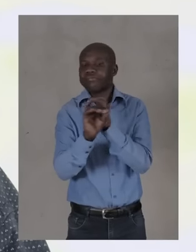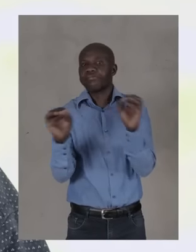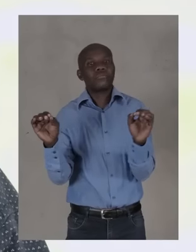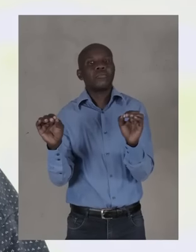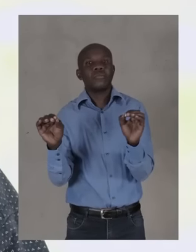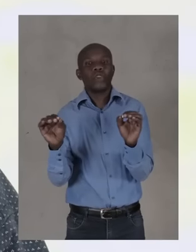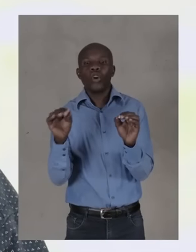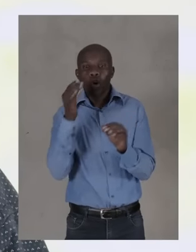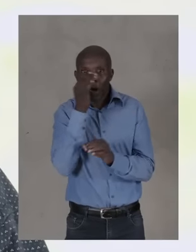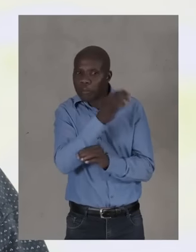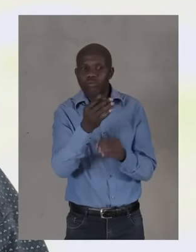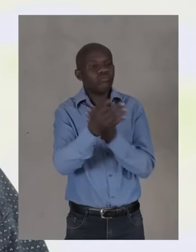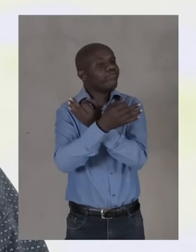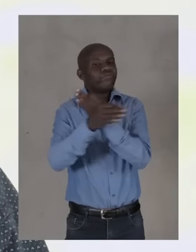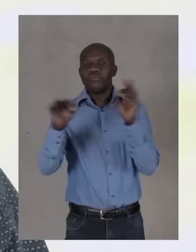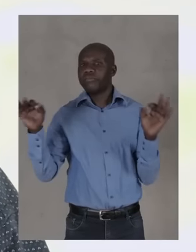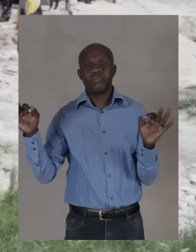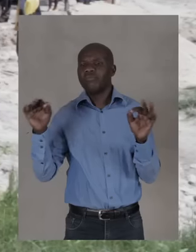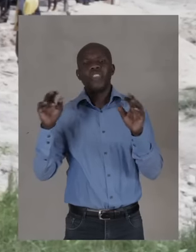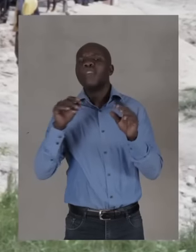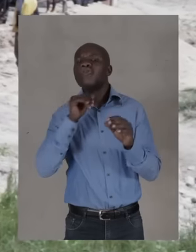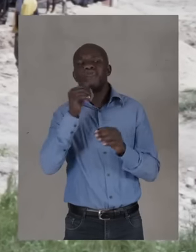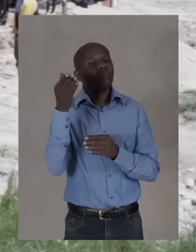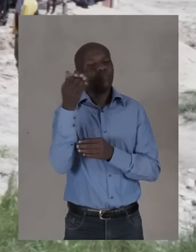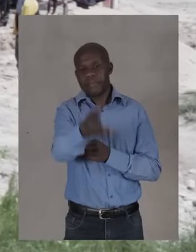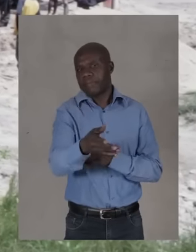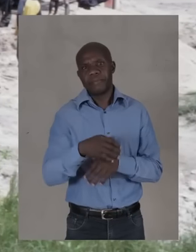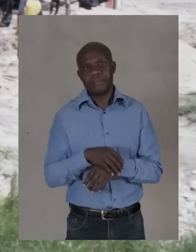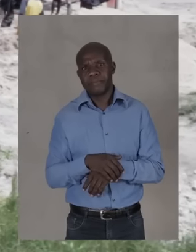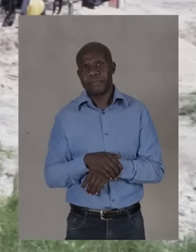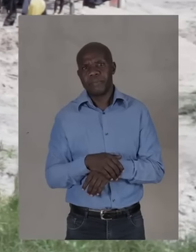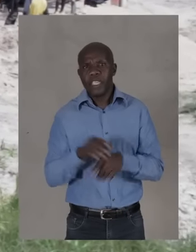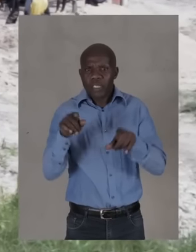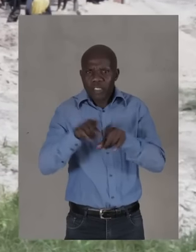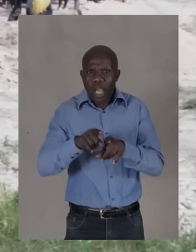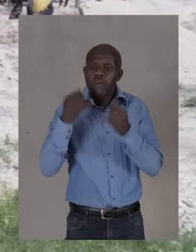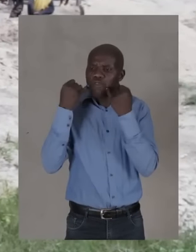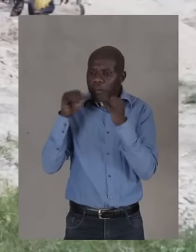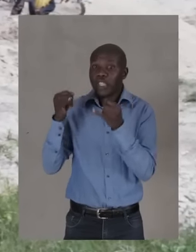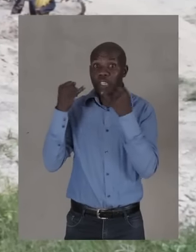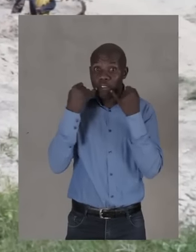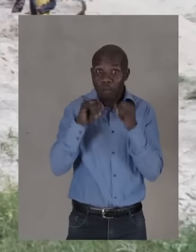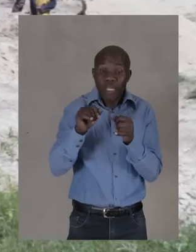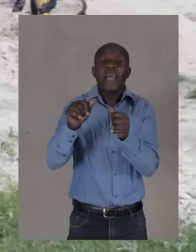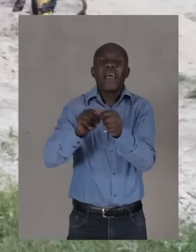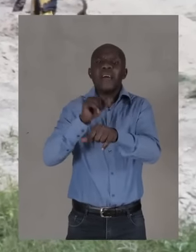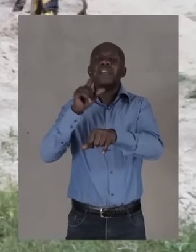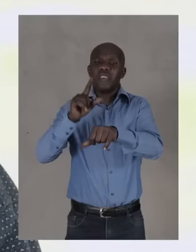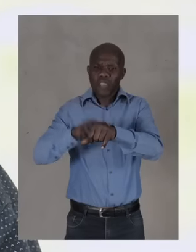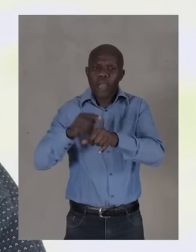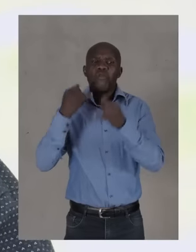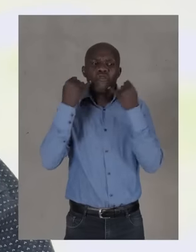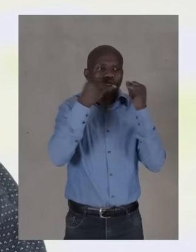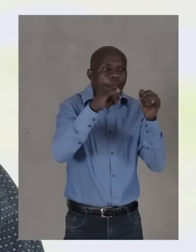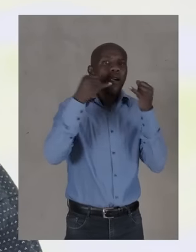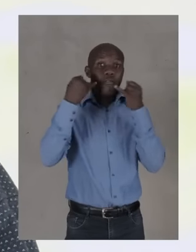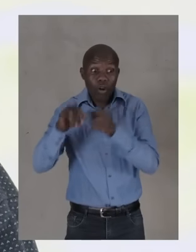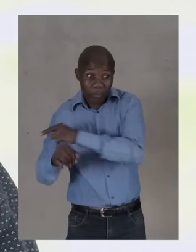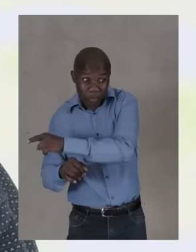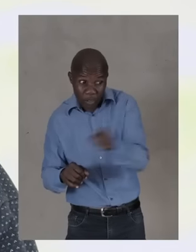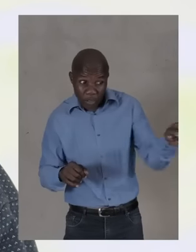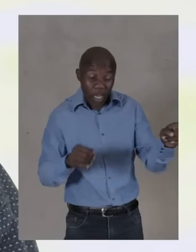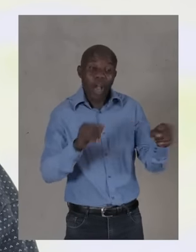corruption. It's corruption free. The contractor is free with us. They are telling us up-to-date information. So every person